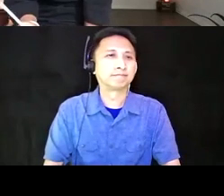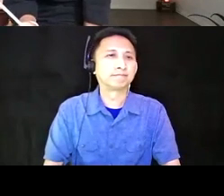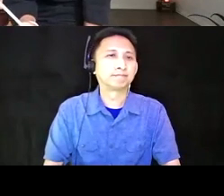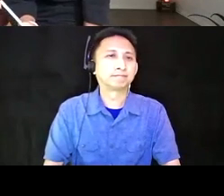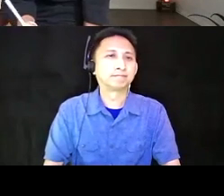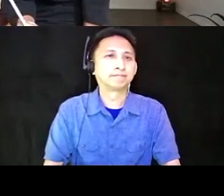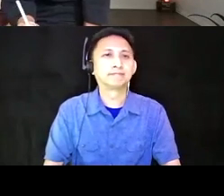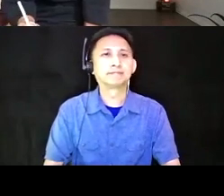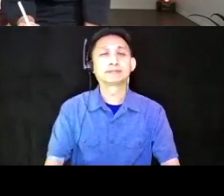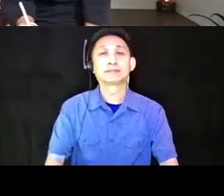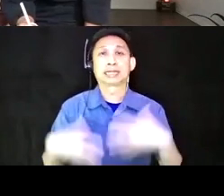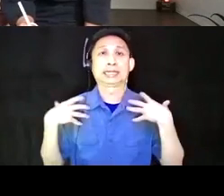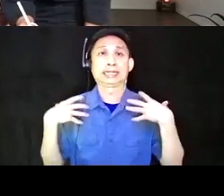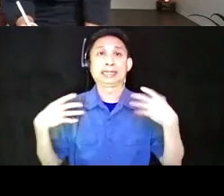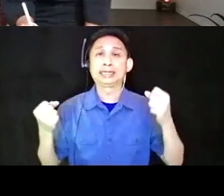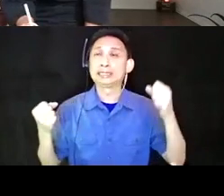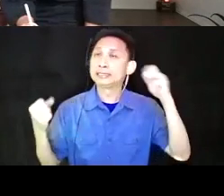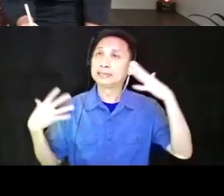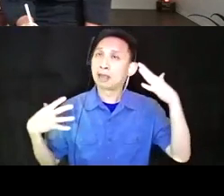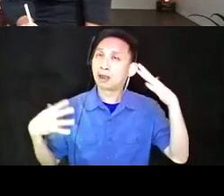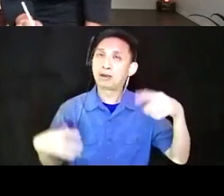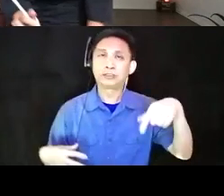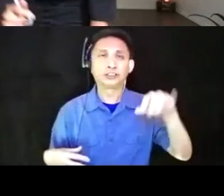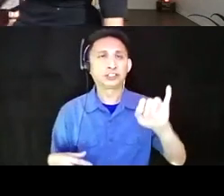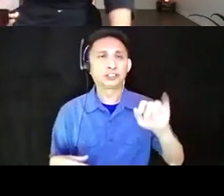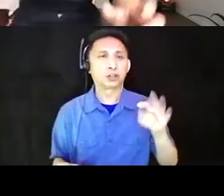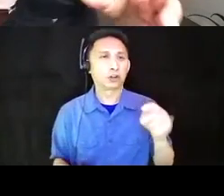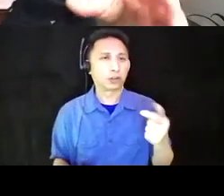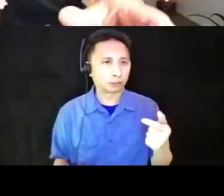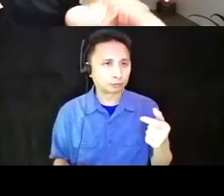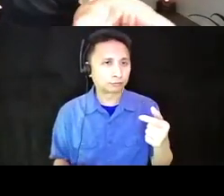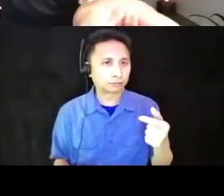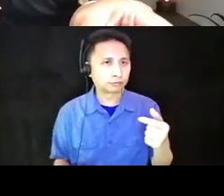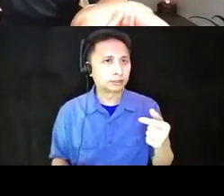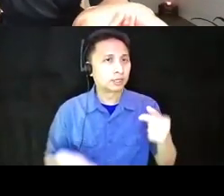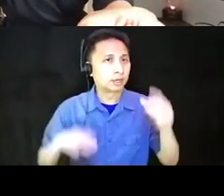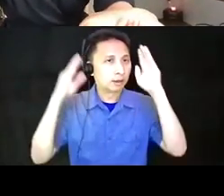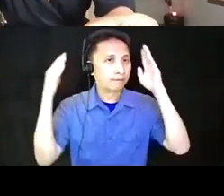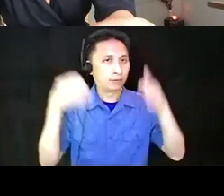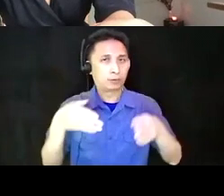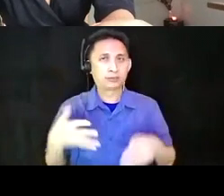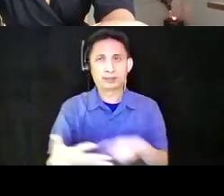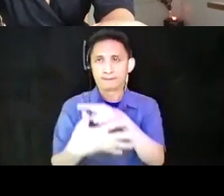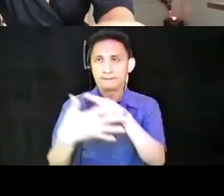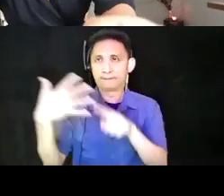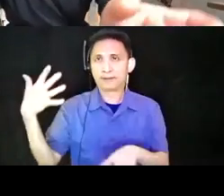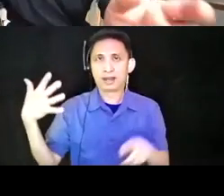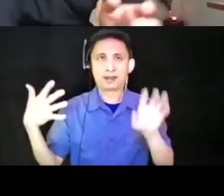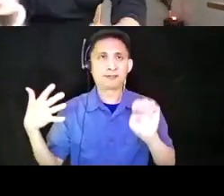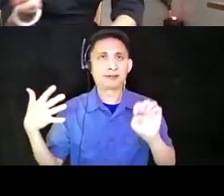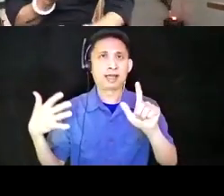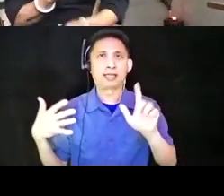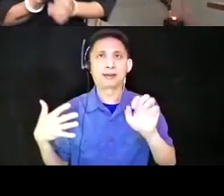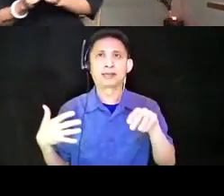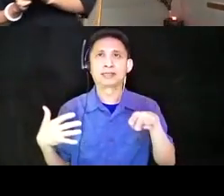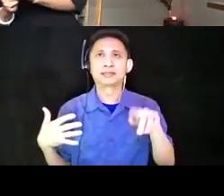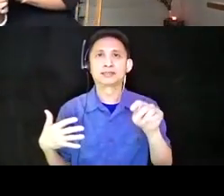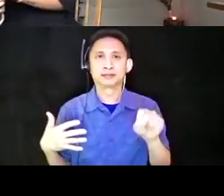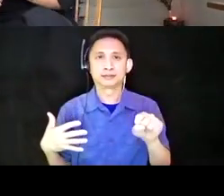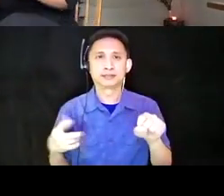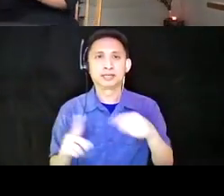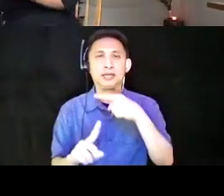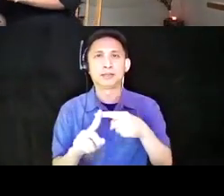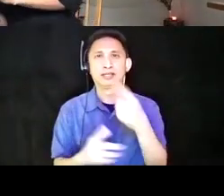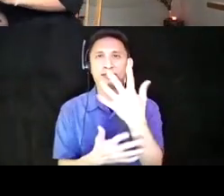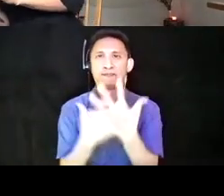So healing sounds Qigong really focuses on the connection between the 5 elements and fingers in